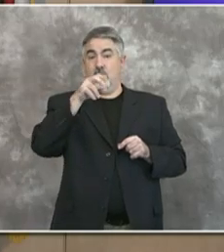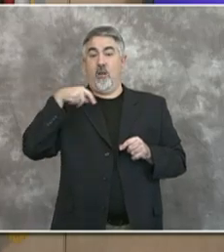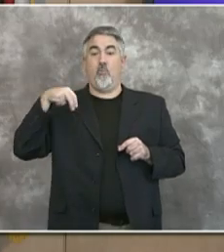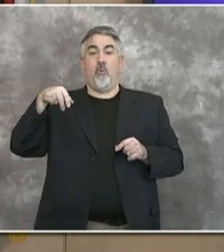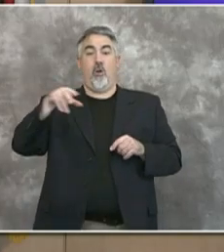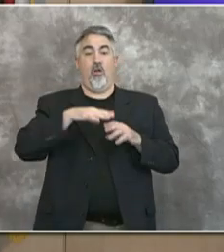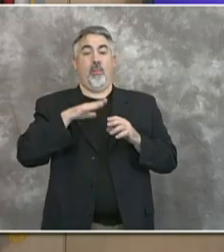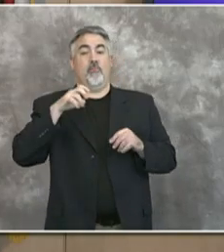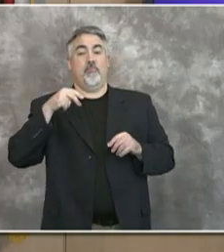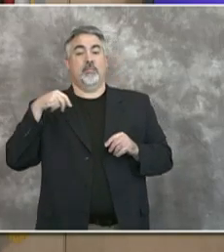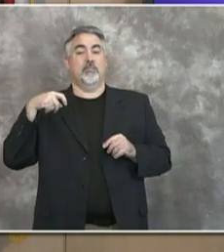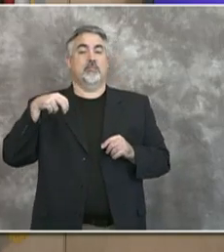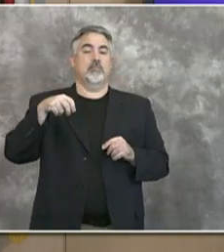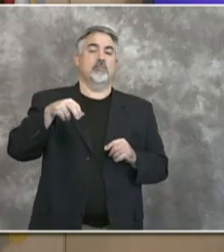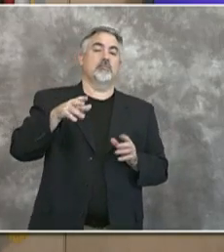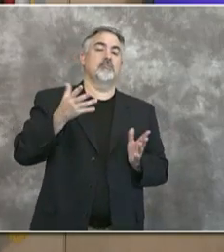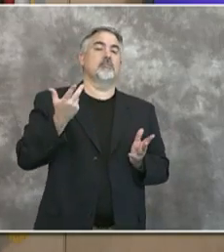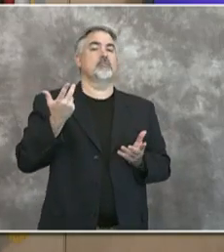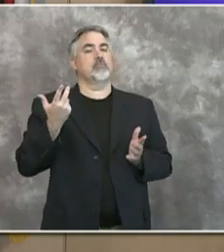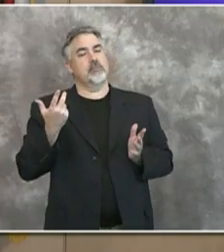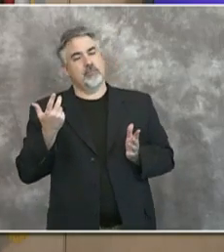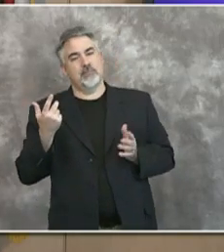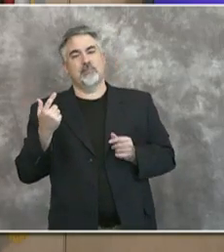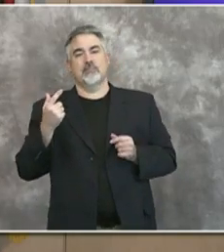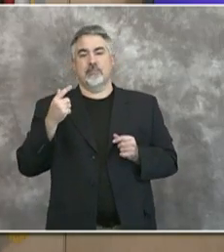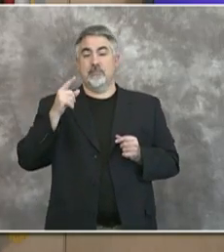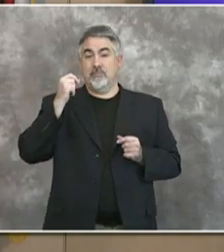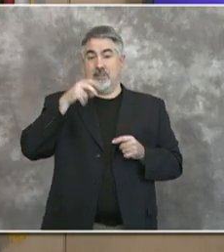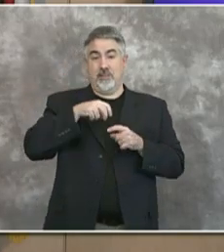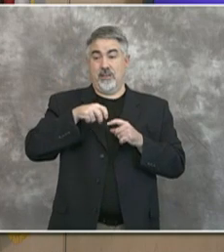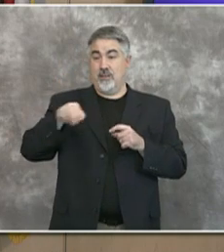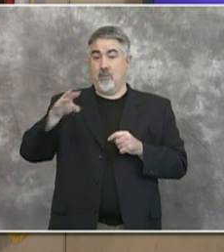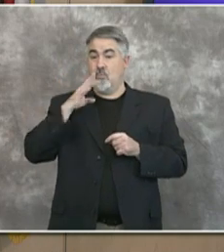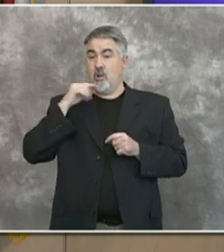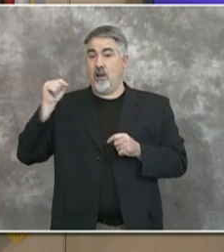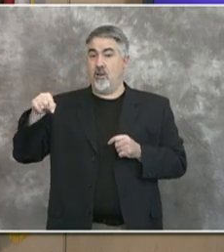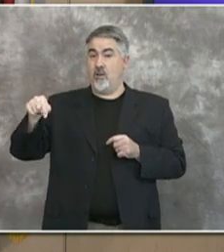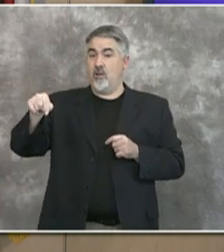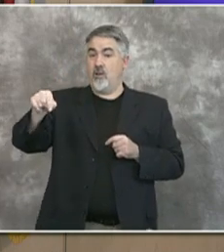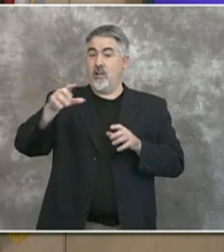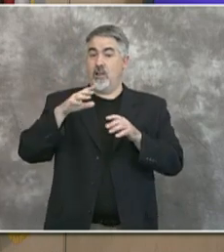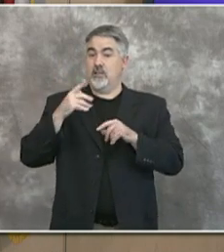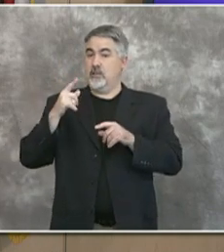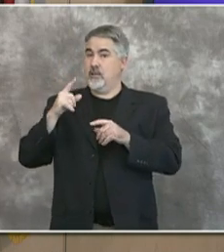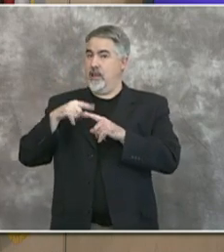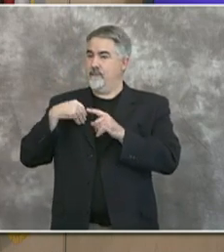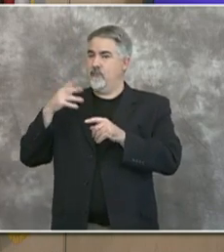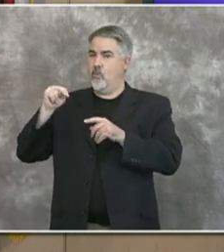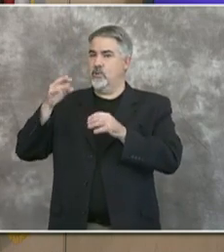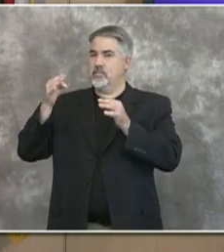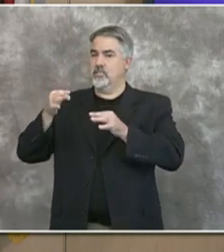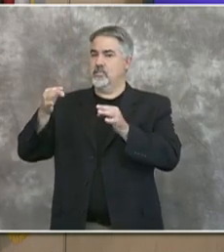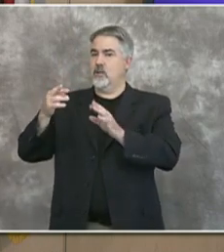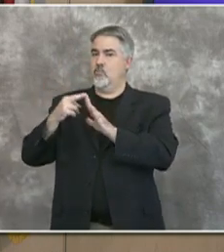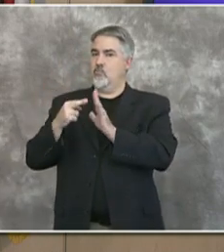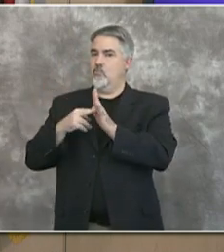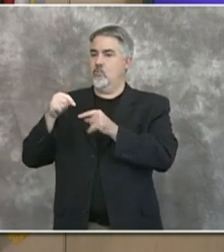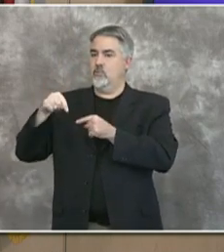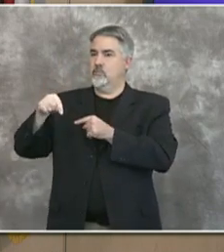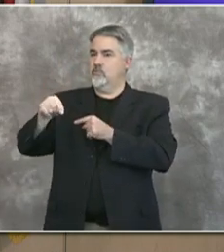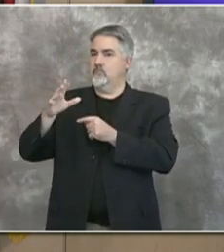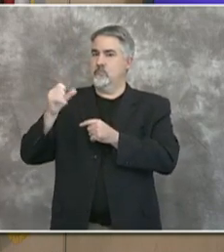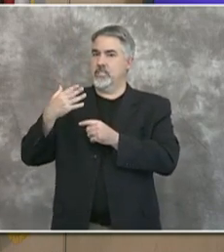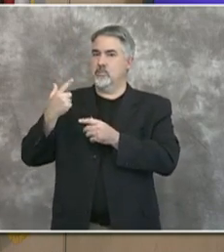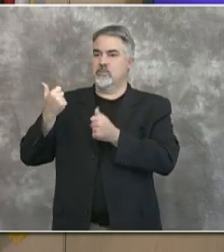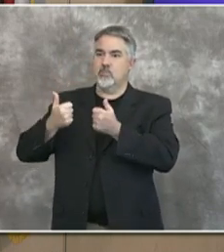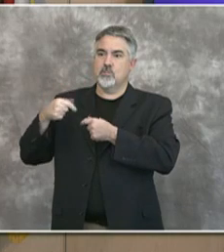requirement on entering the water, it still would be incumbent upon each jurisdiction to make their individual determination about people crossing the thresholds in order to